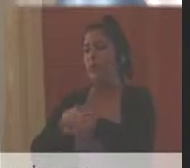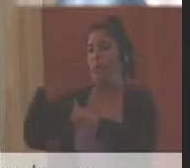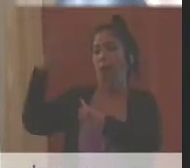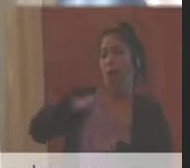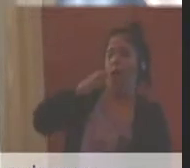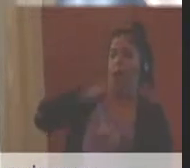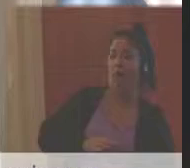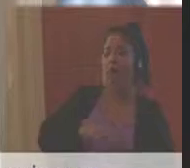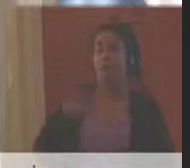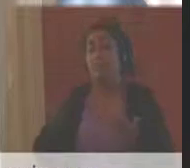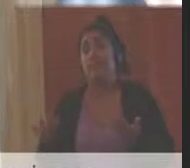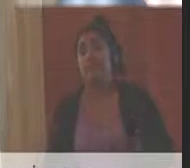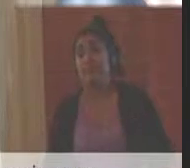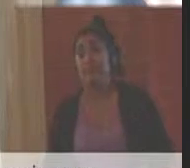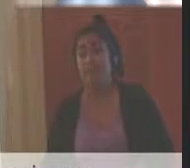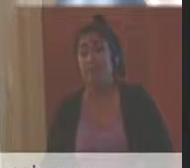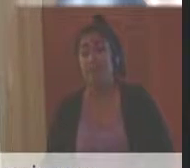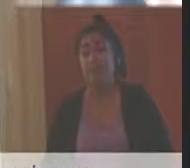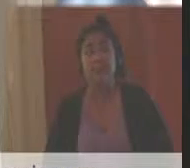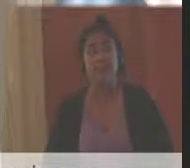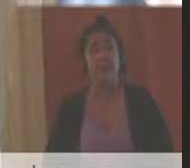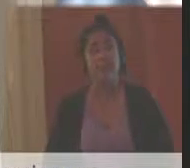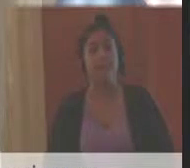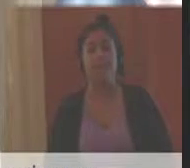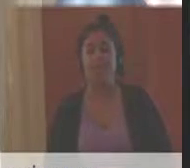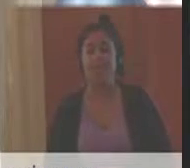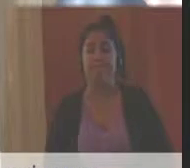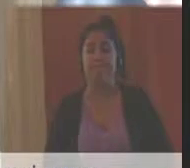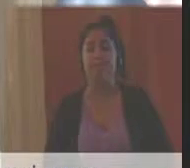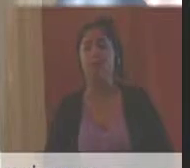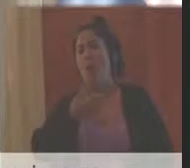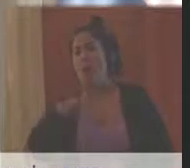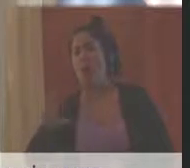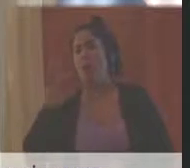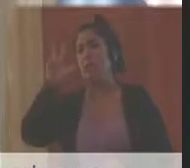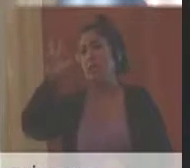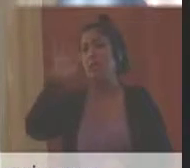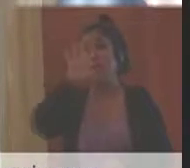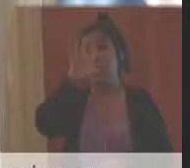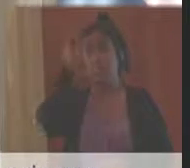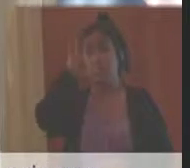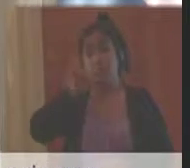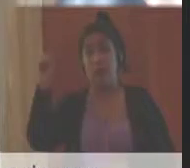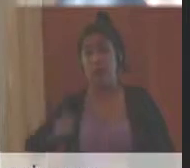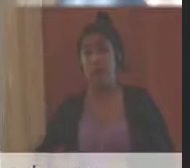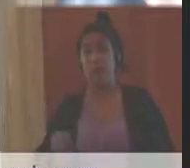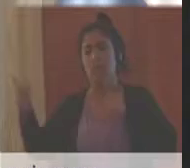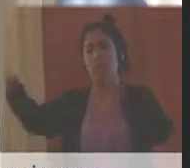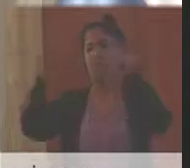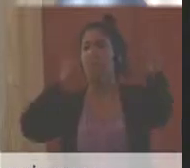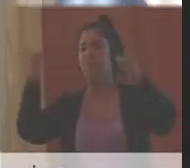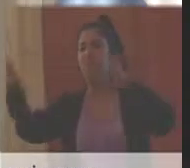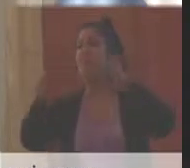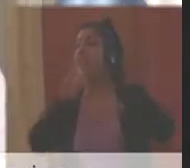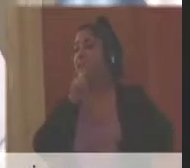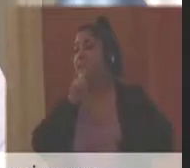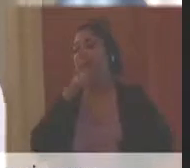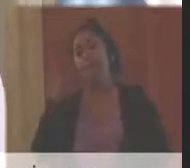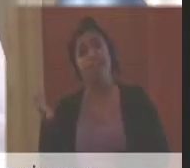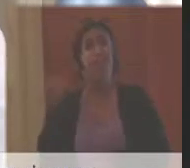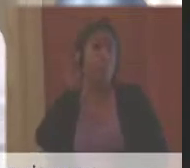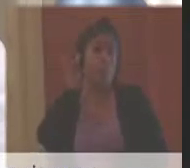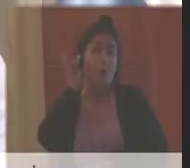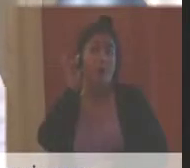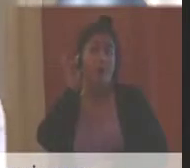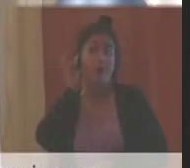forced to live. On an average, 35% of the families of the